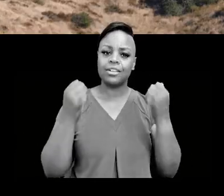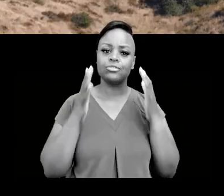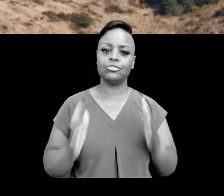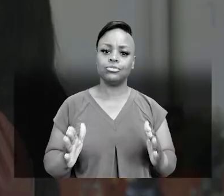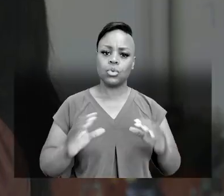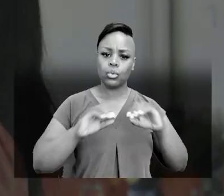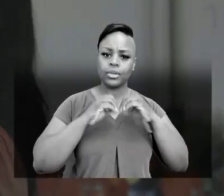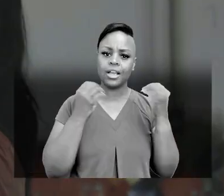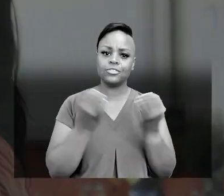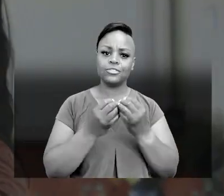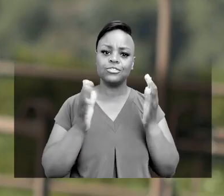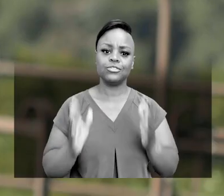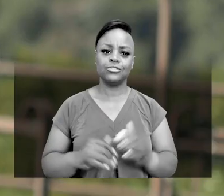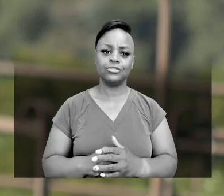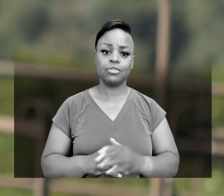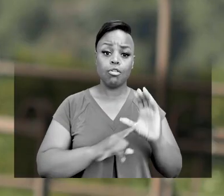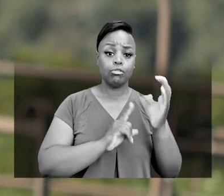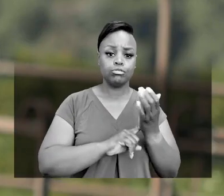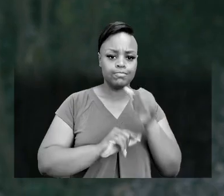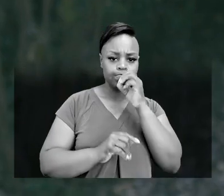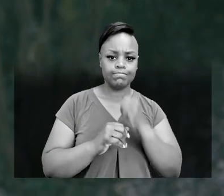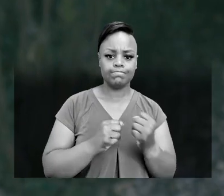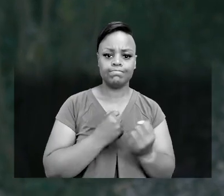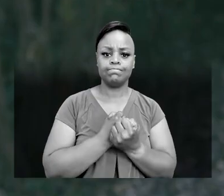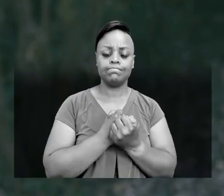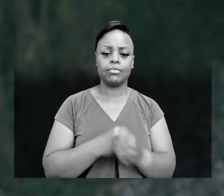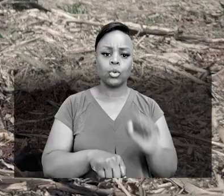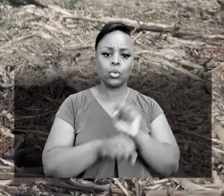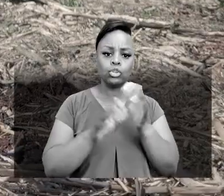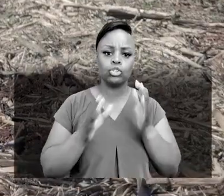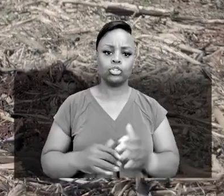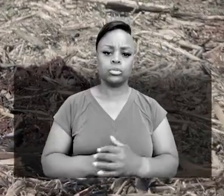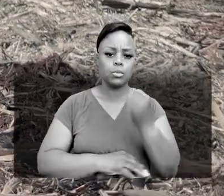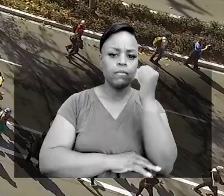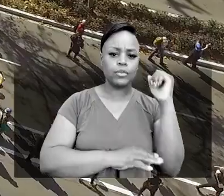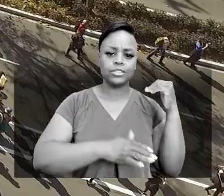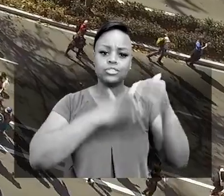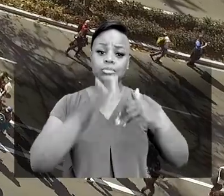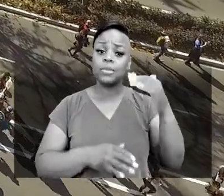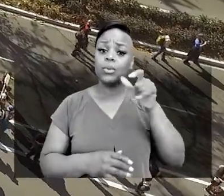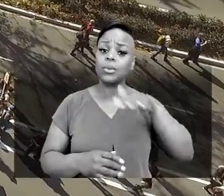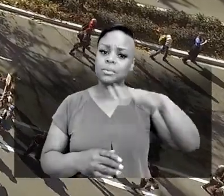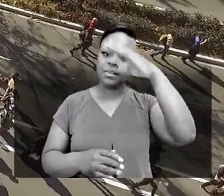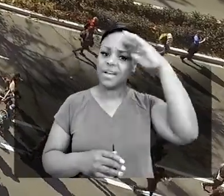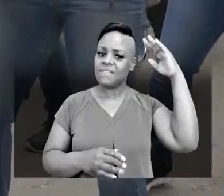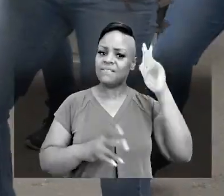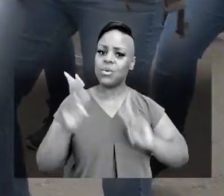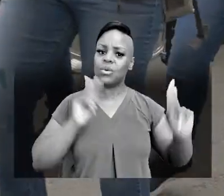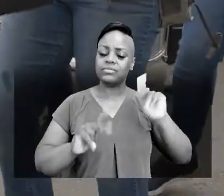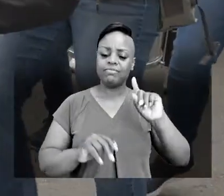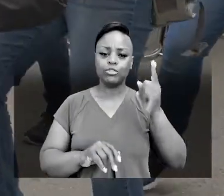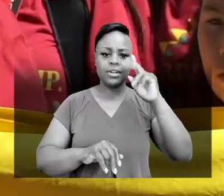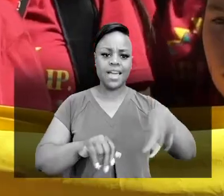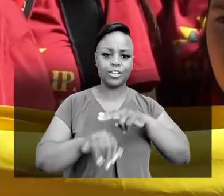We are healers, organizers, cultural keepers, earth workers, a movement generation led by